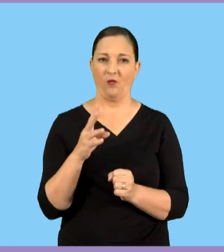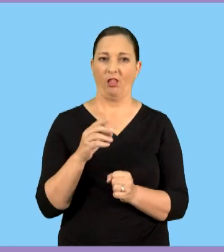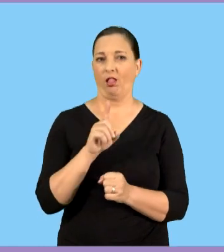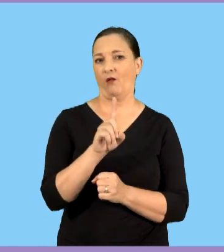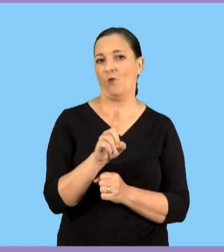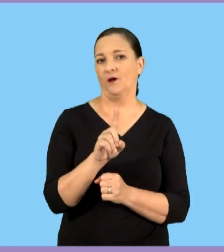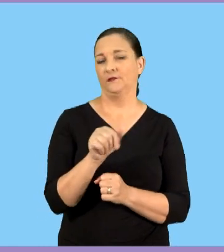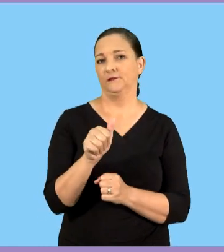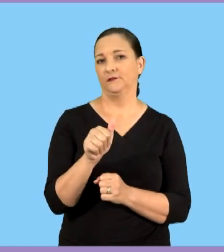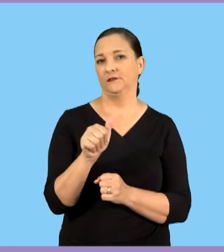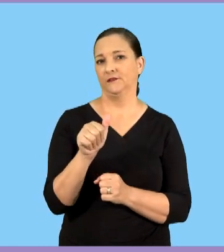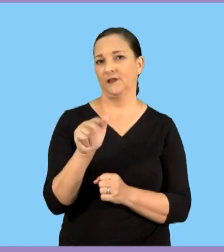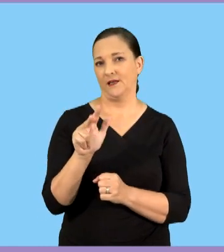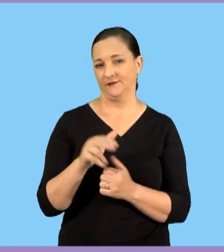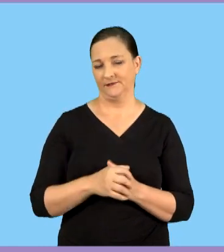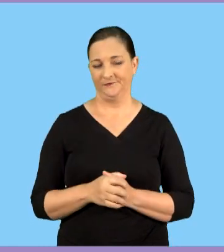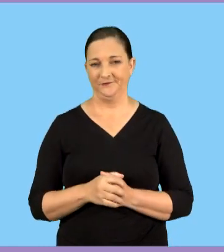And that is an answer of